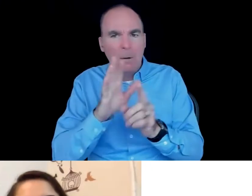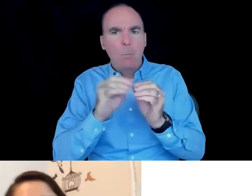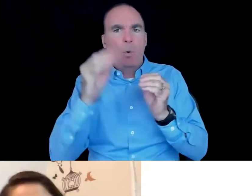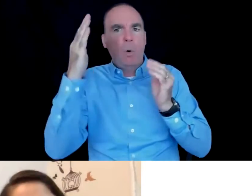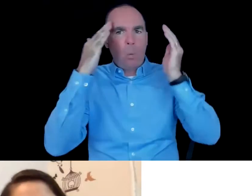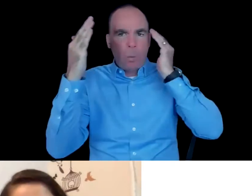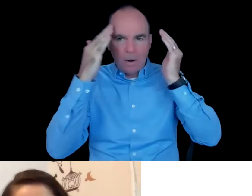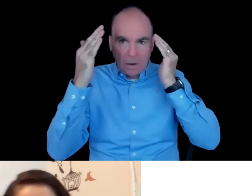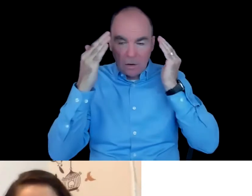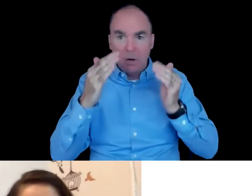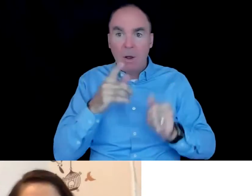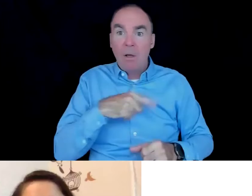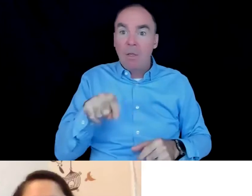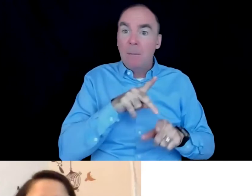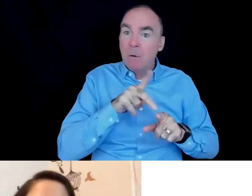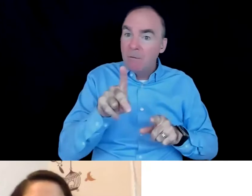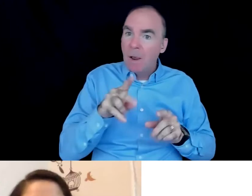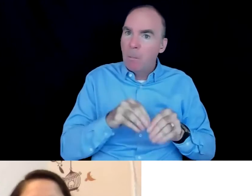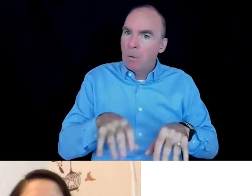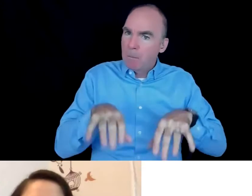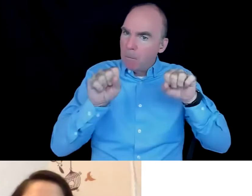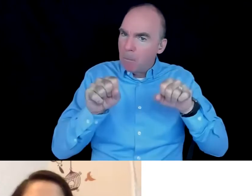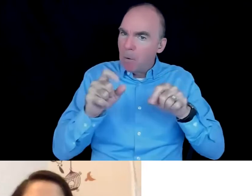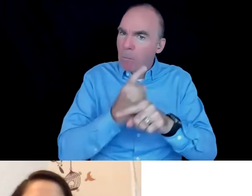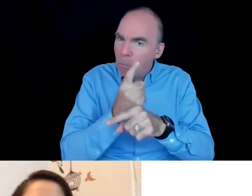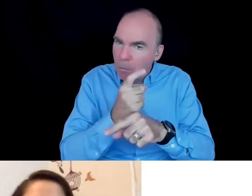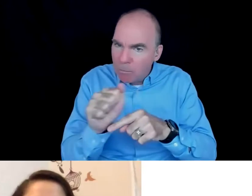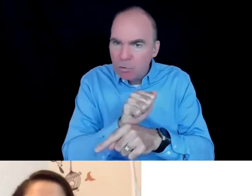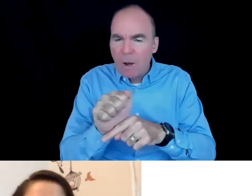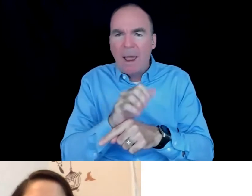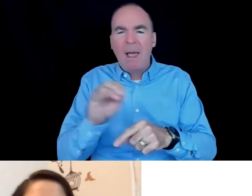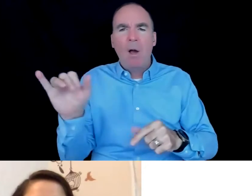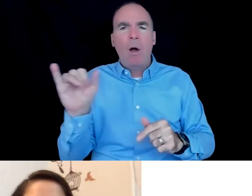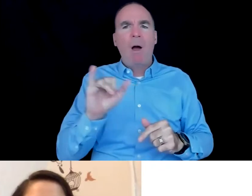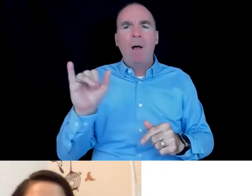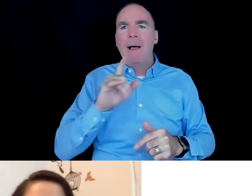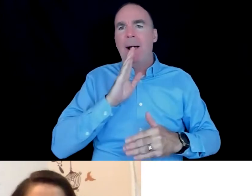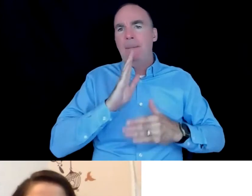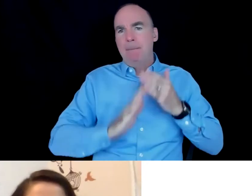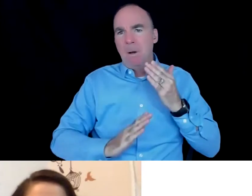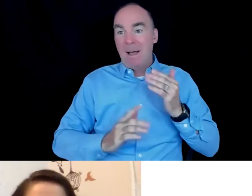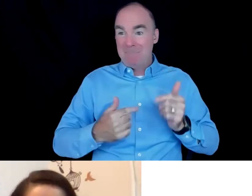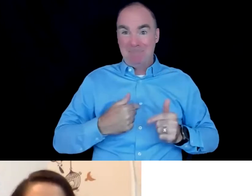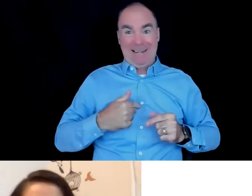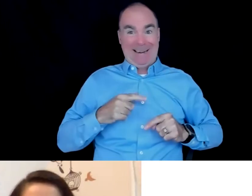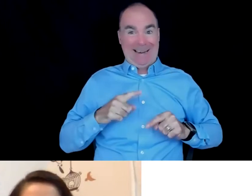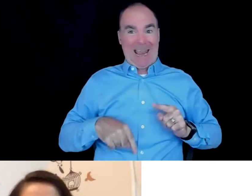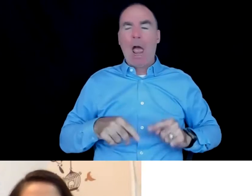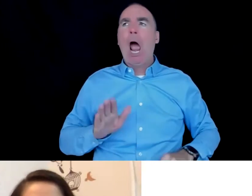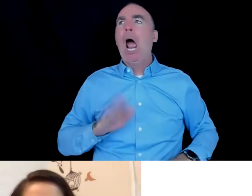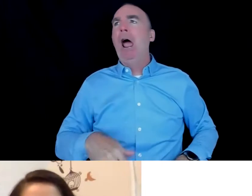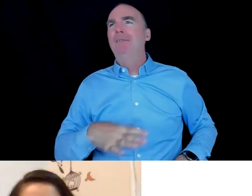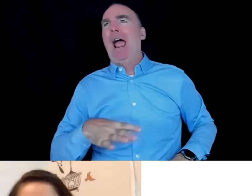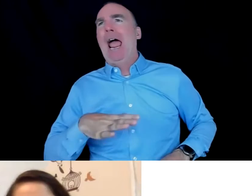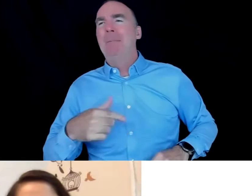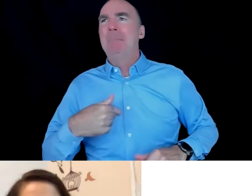trained, and being honest about what you can and cannot offer. But I think having said that, you know,